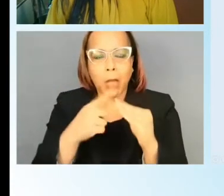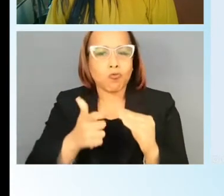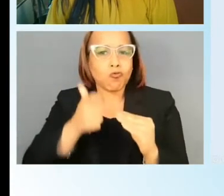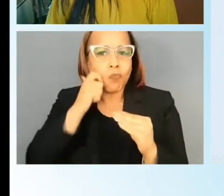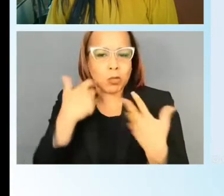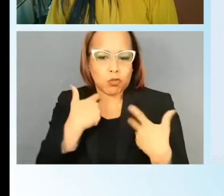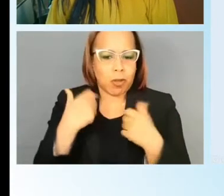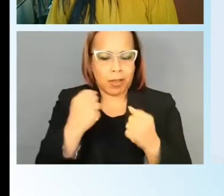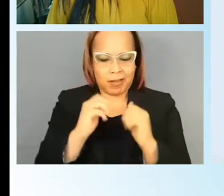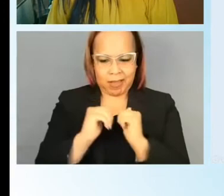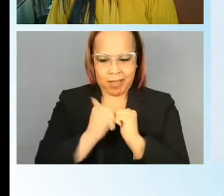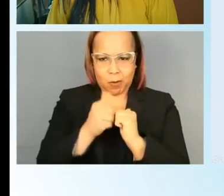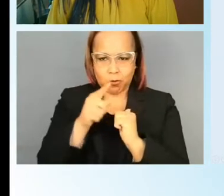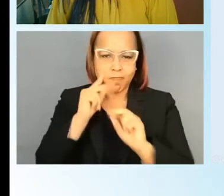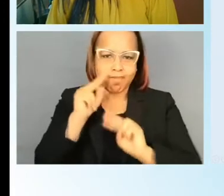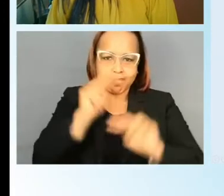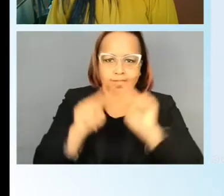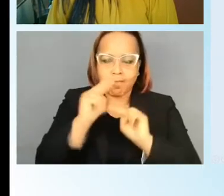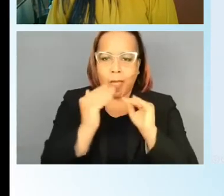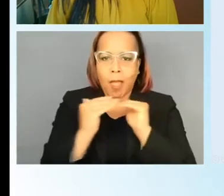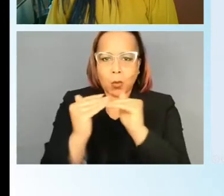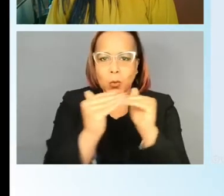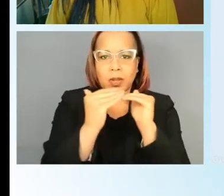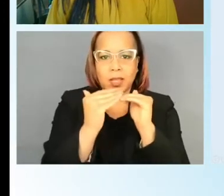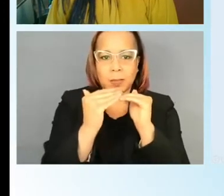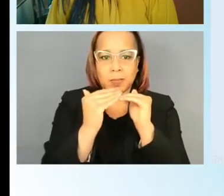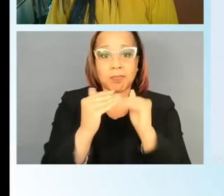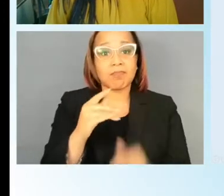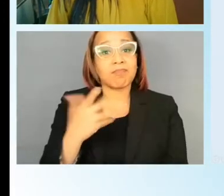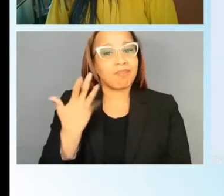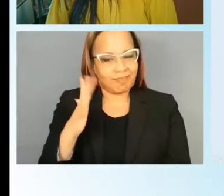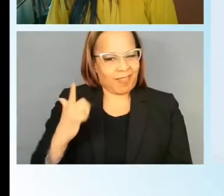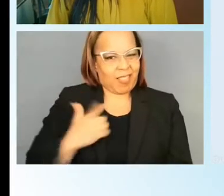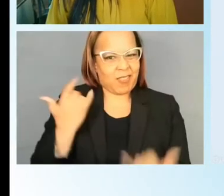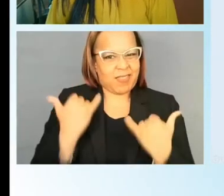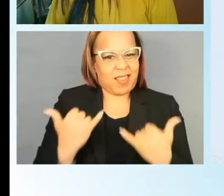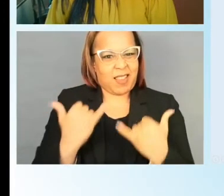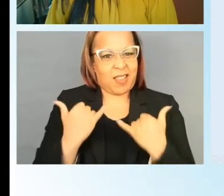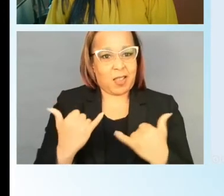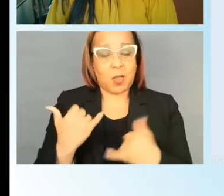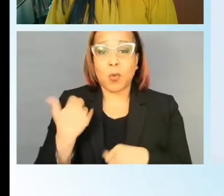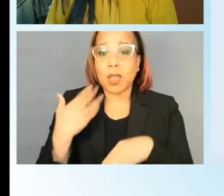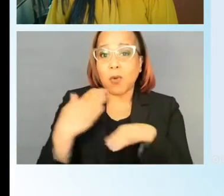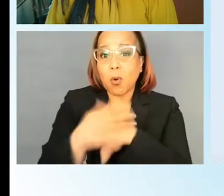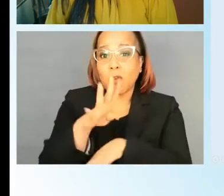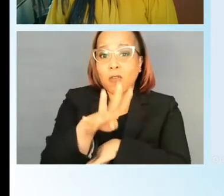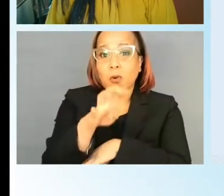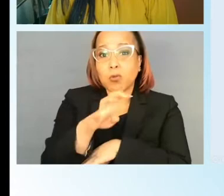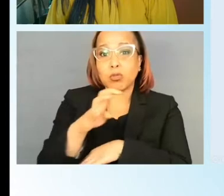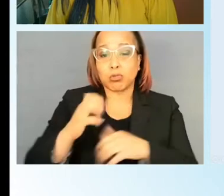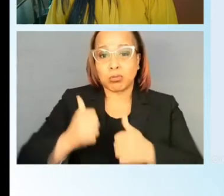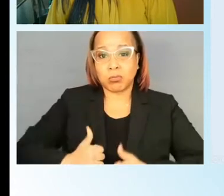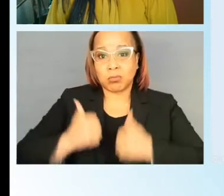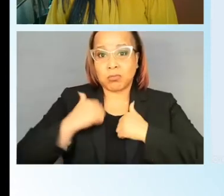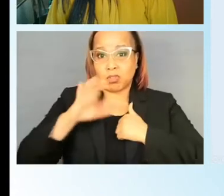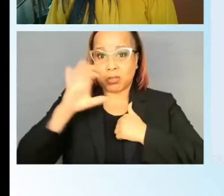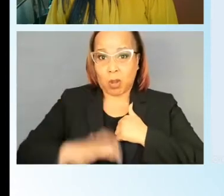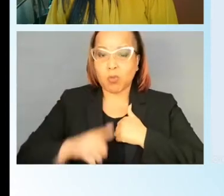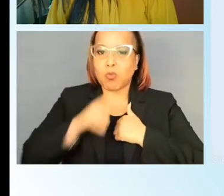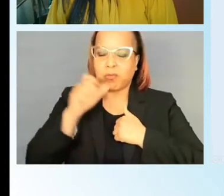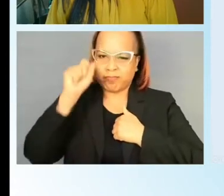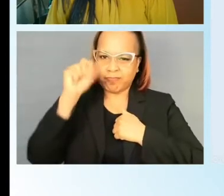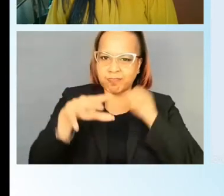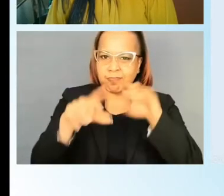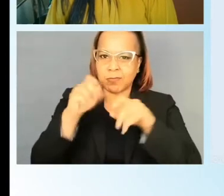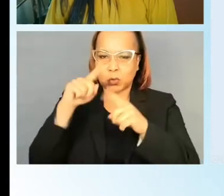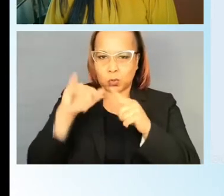do they think about equity? So that is live. We already have over 400 Chicagoans that have contributed to that, and we invite you